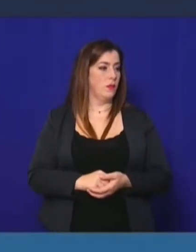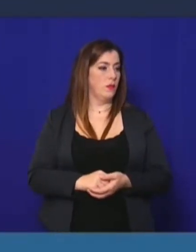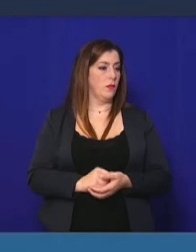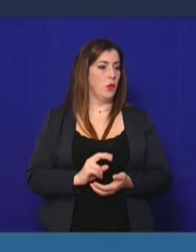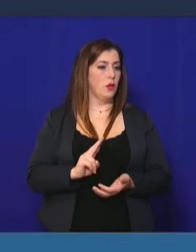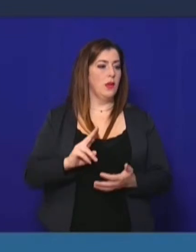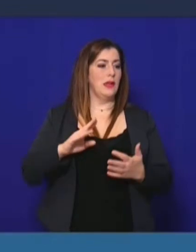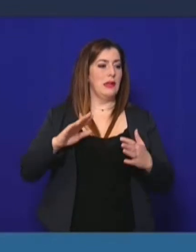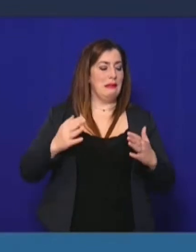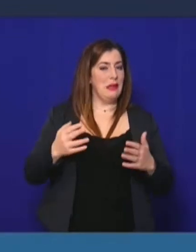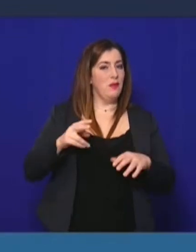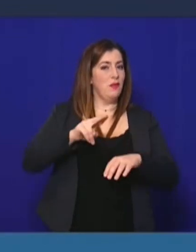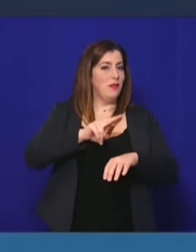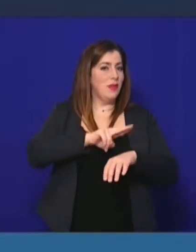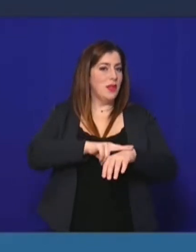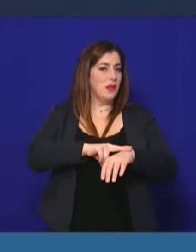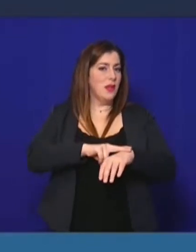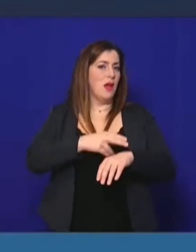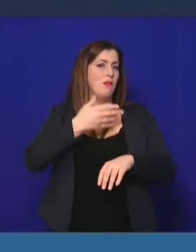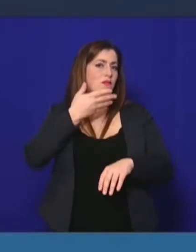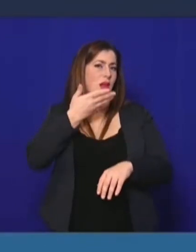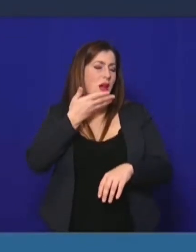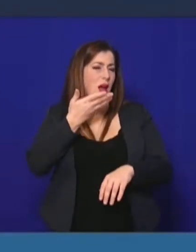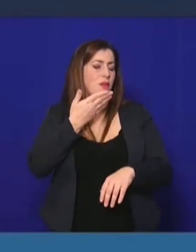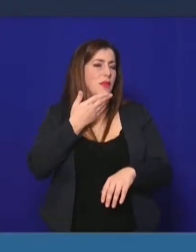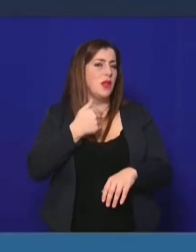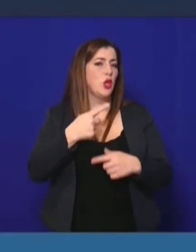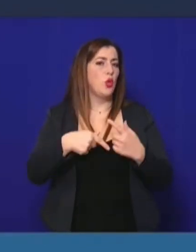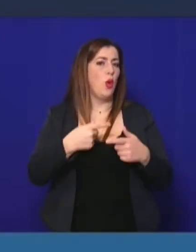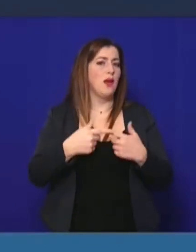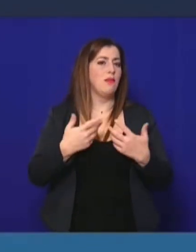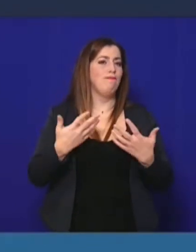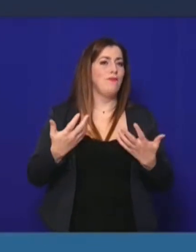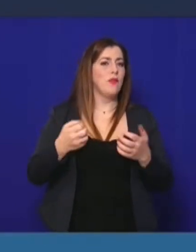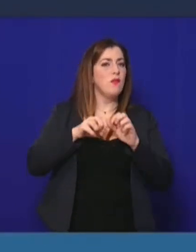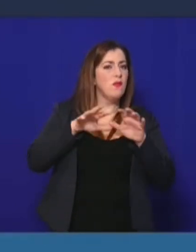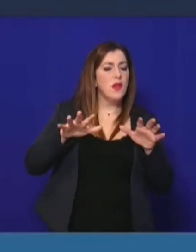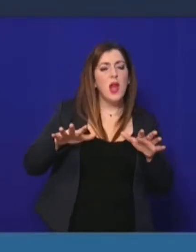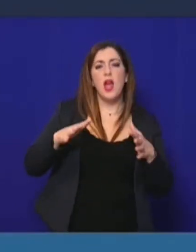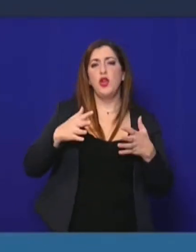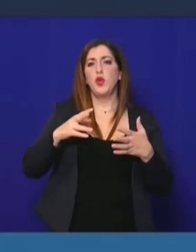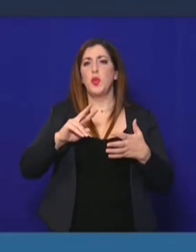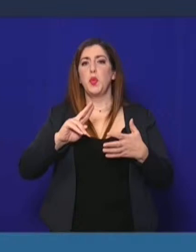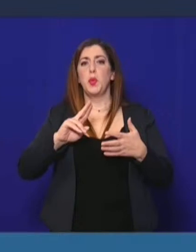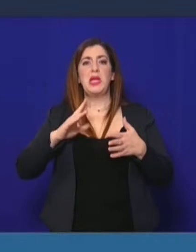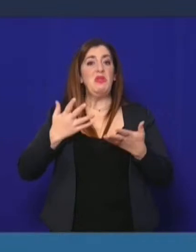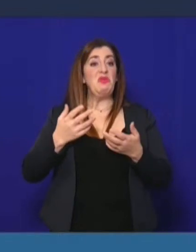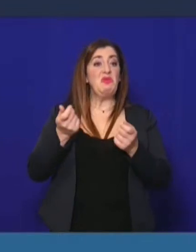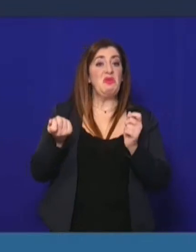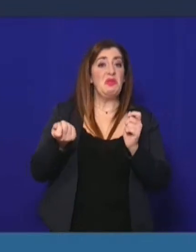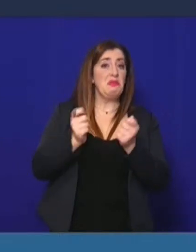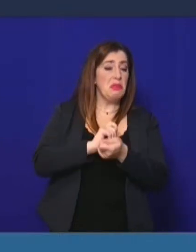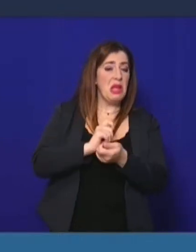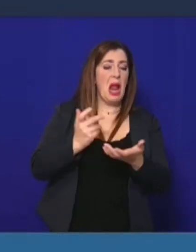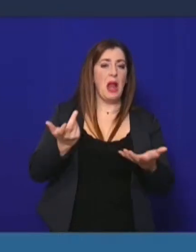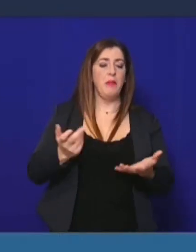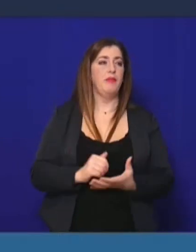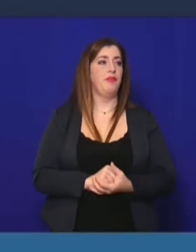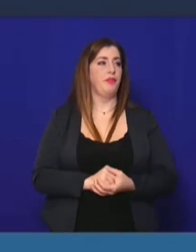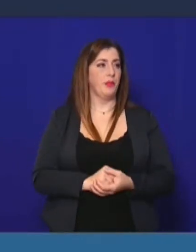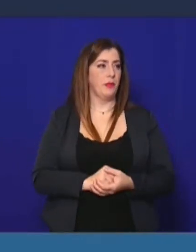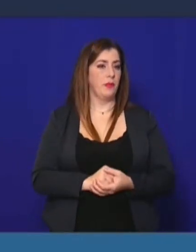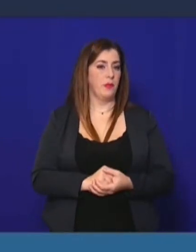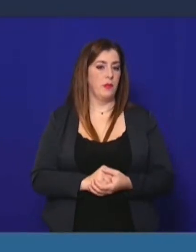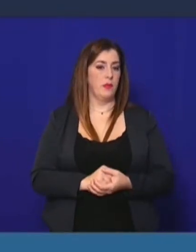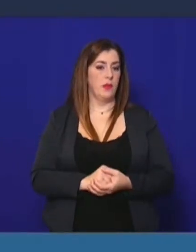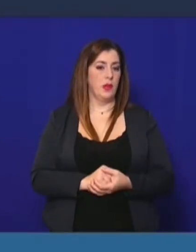studies showing that it's more transmittable? Thank you. Dan il-variant li sabu l-Ingilterra, propju sabu l-variant